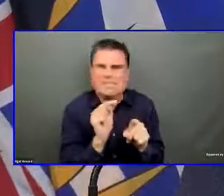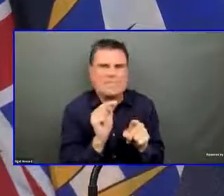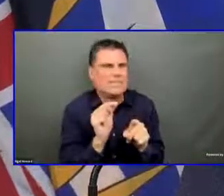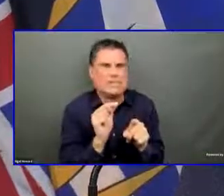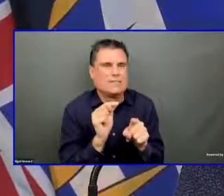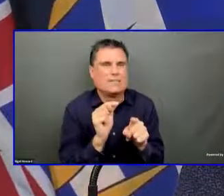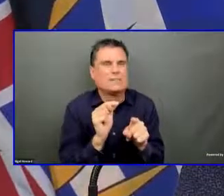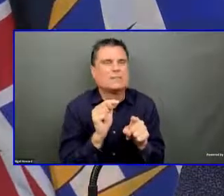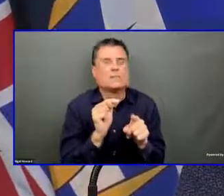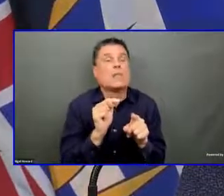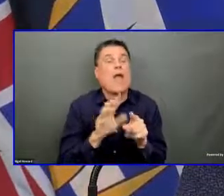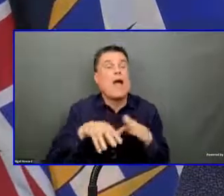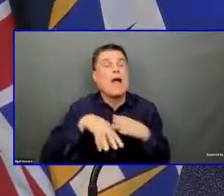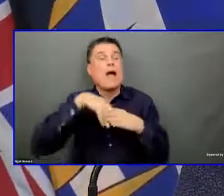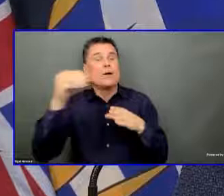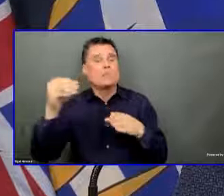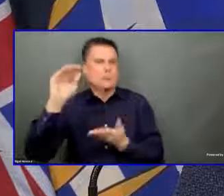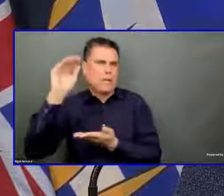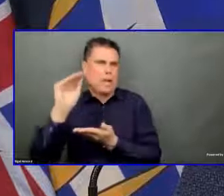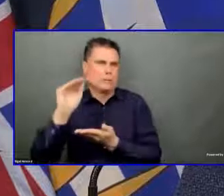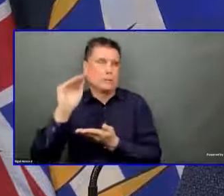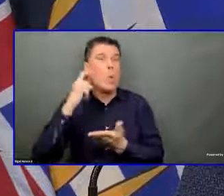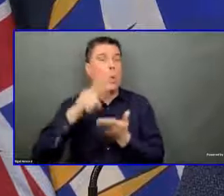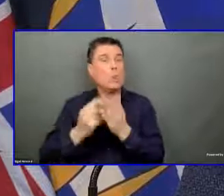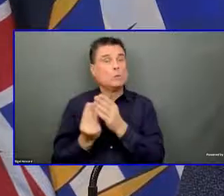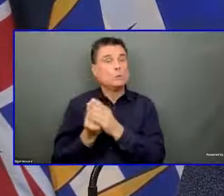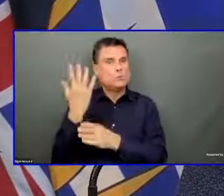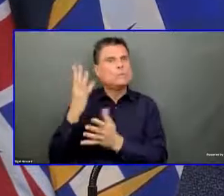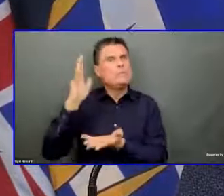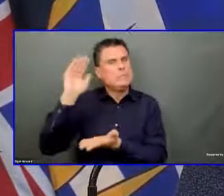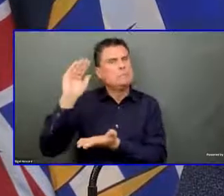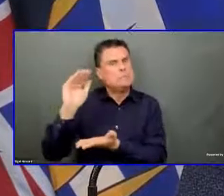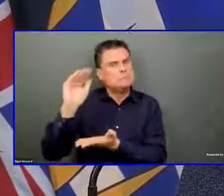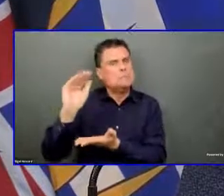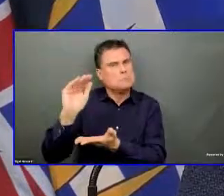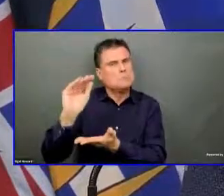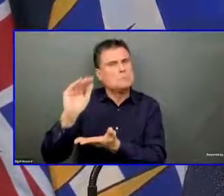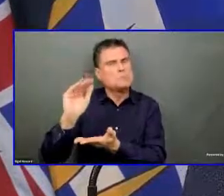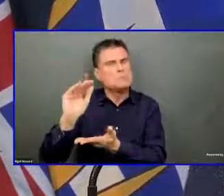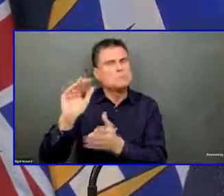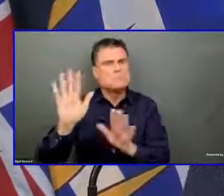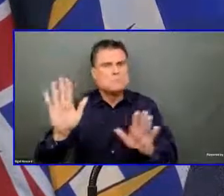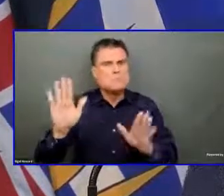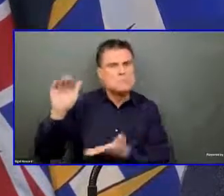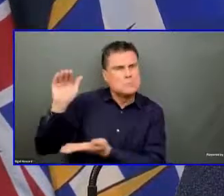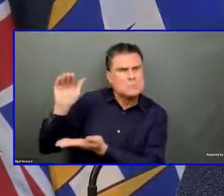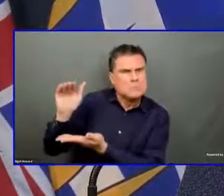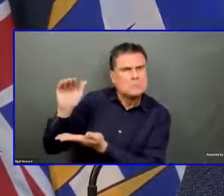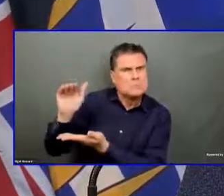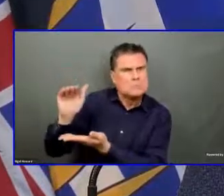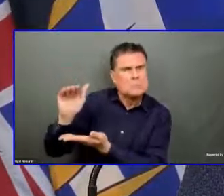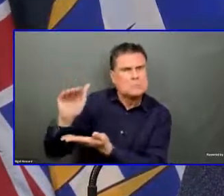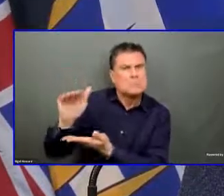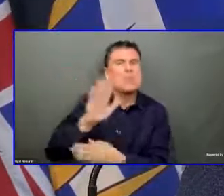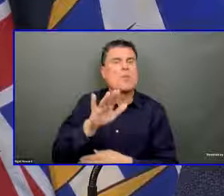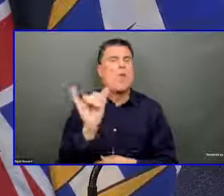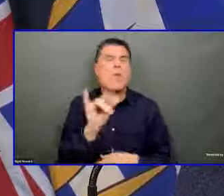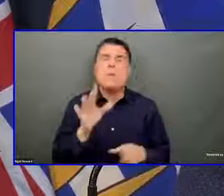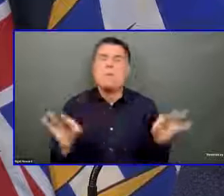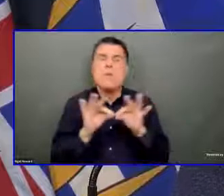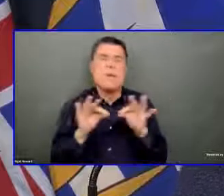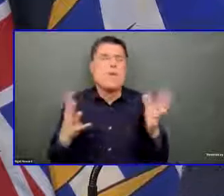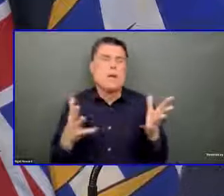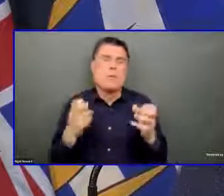continues through the spring, and that it is important after these months that we have put to trying